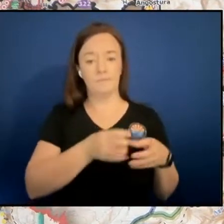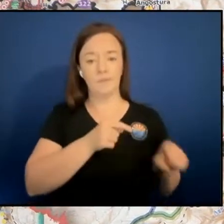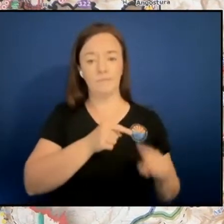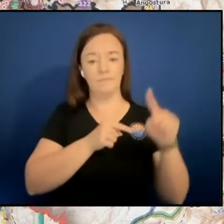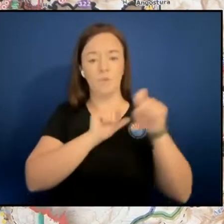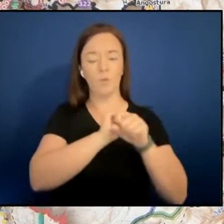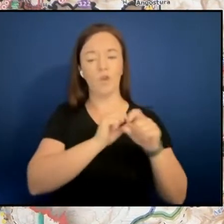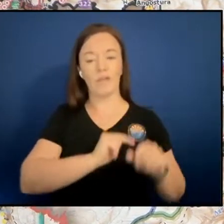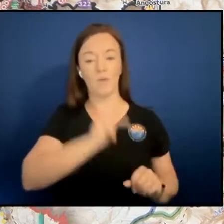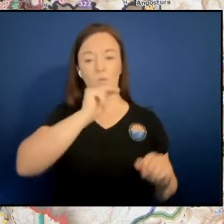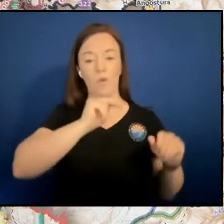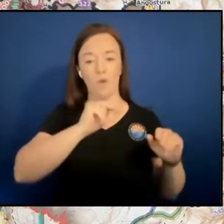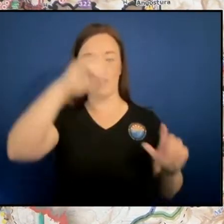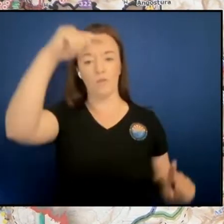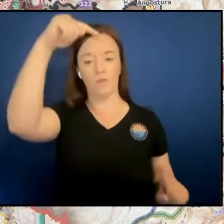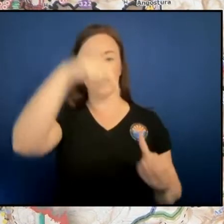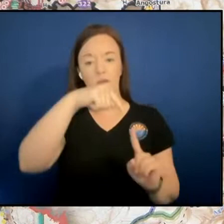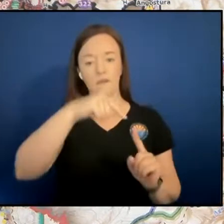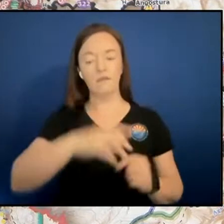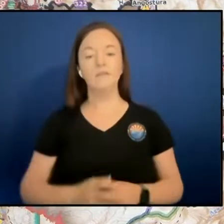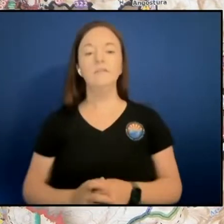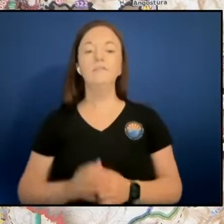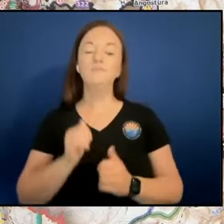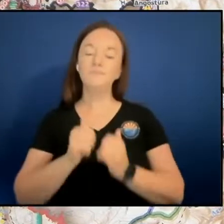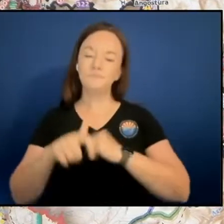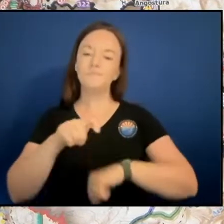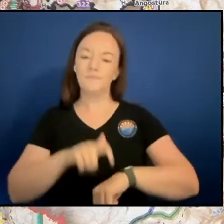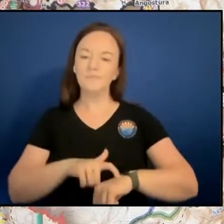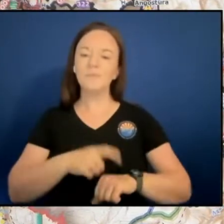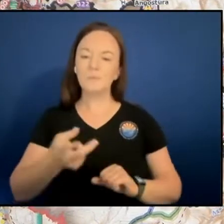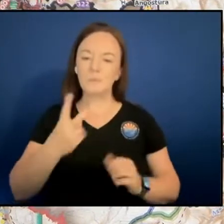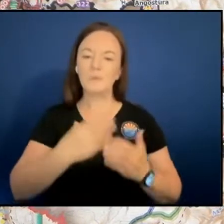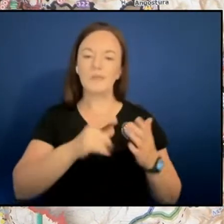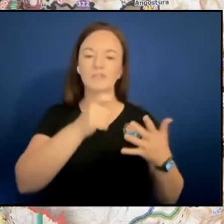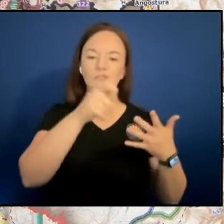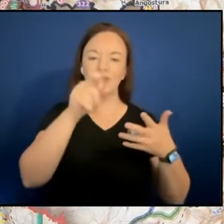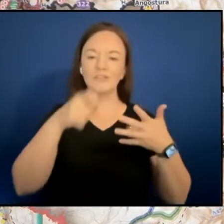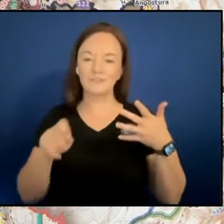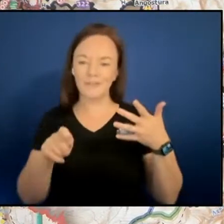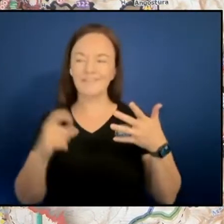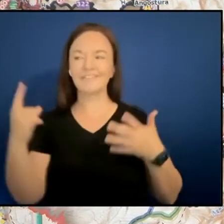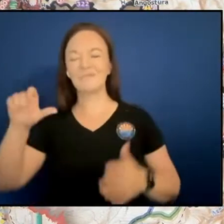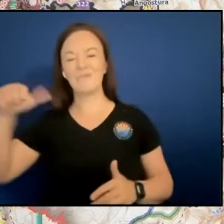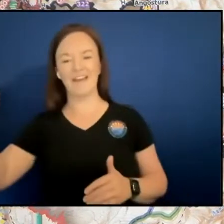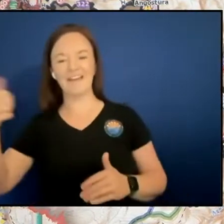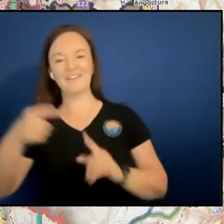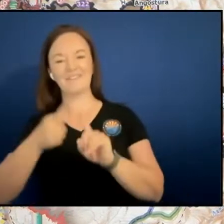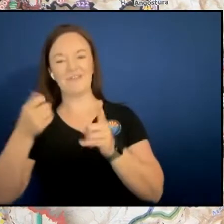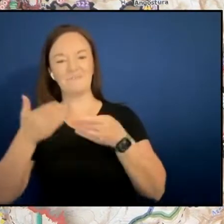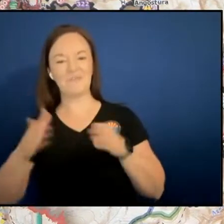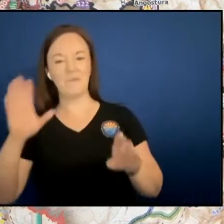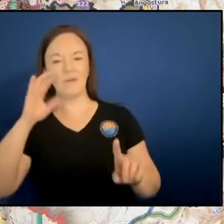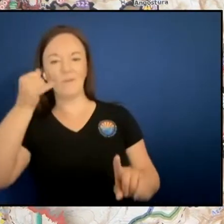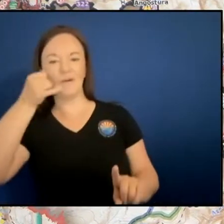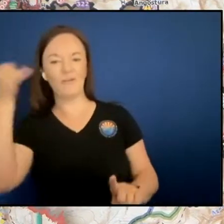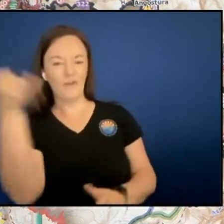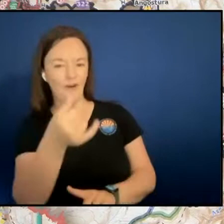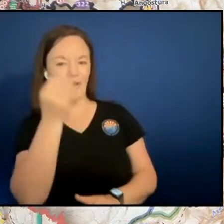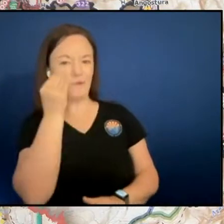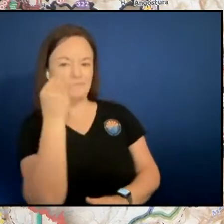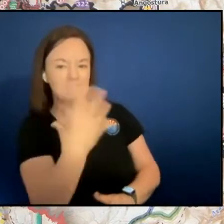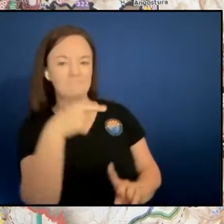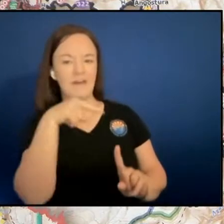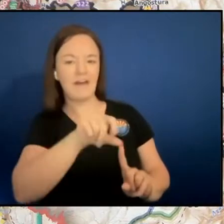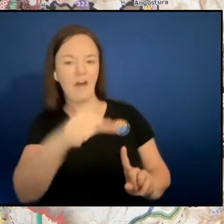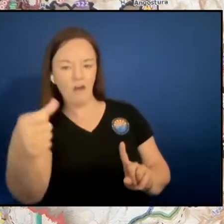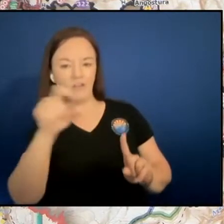Inevitably, every time they get two things checked off their list, someone from the public will come in and identify something else that needs to